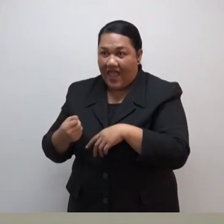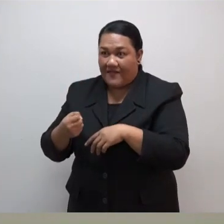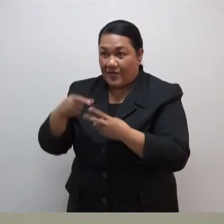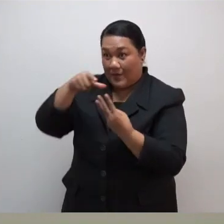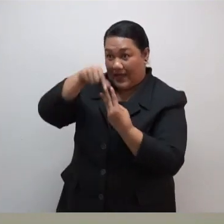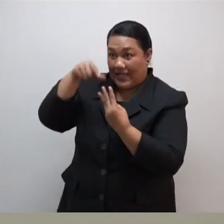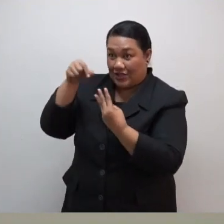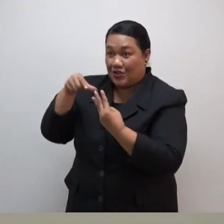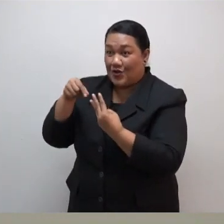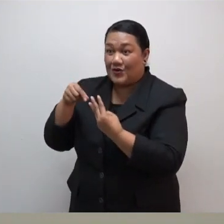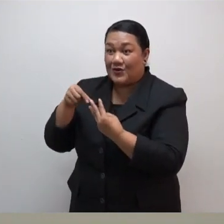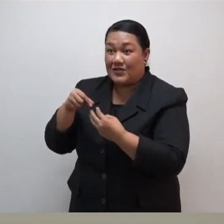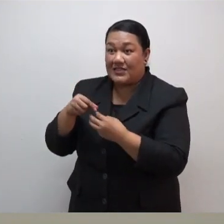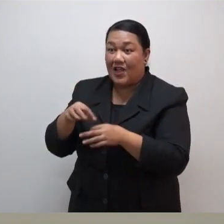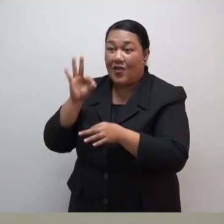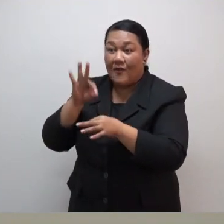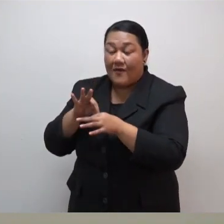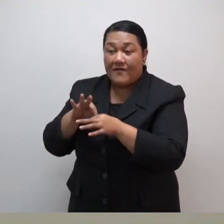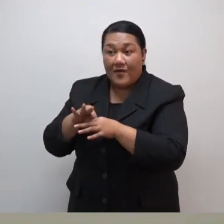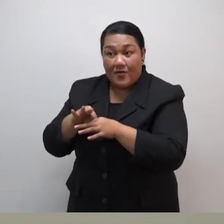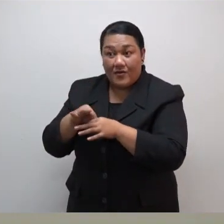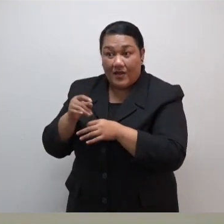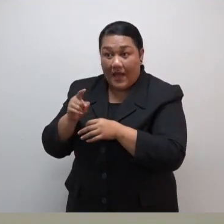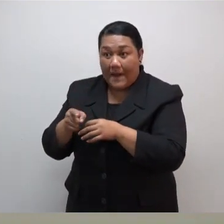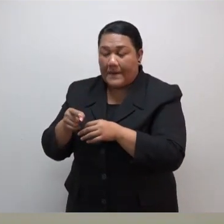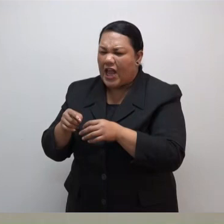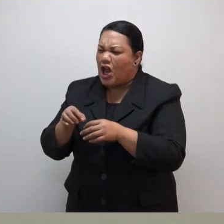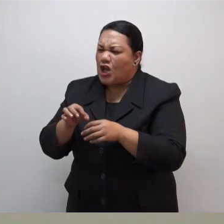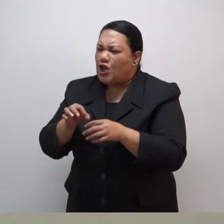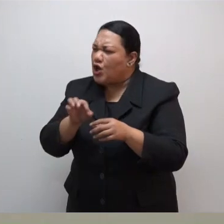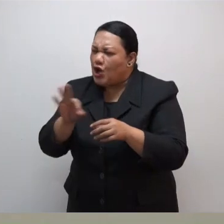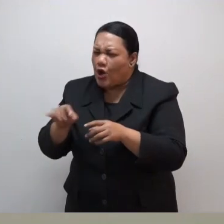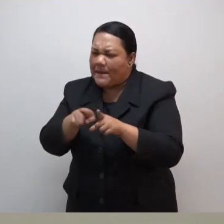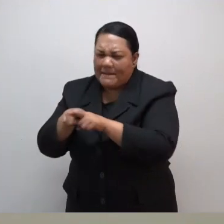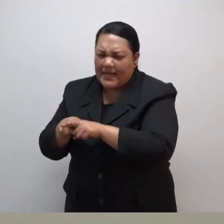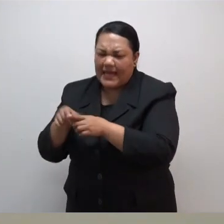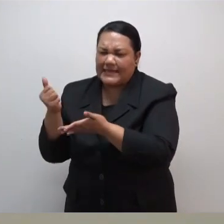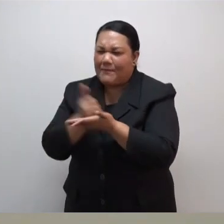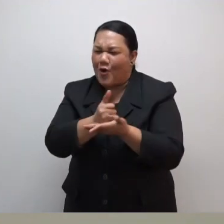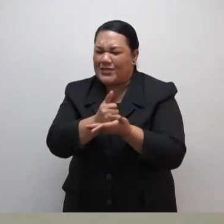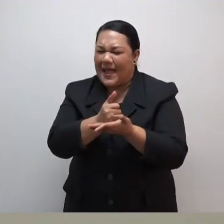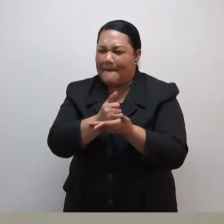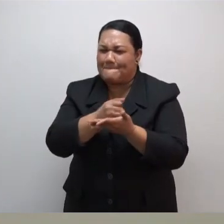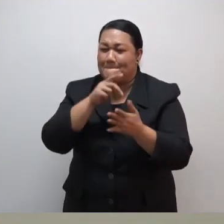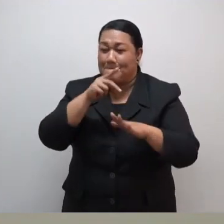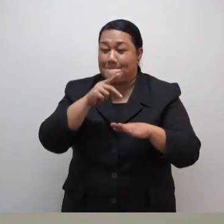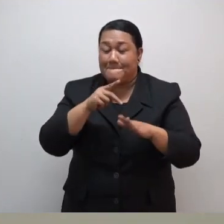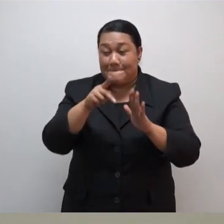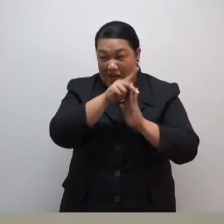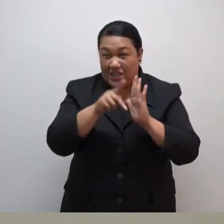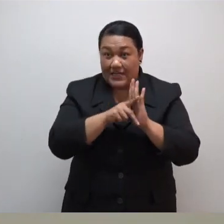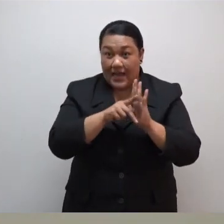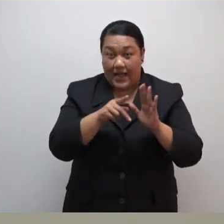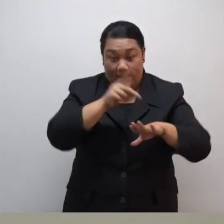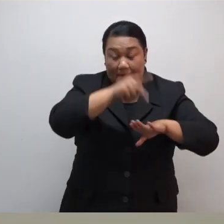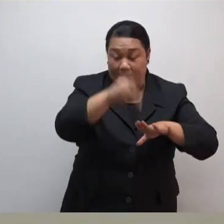to, vote either way, it does not mean that they're supporting a political party. He's still obviously a member of parliament under the